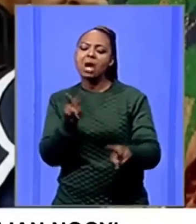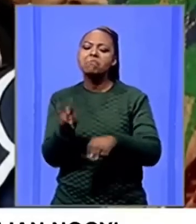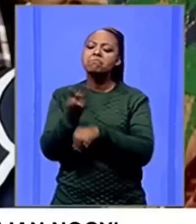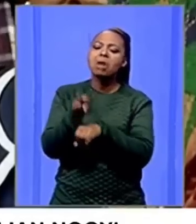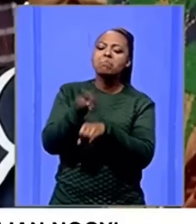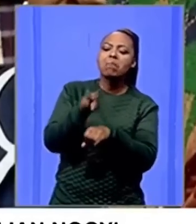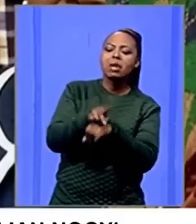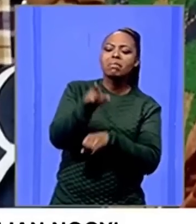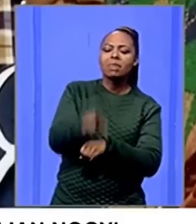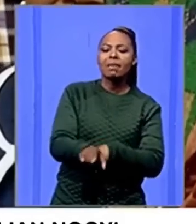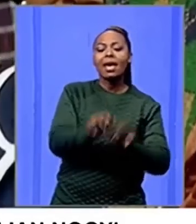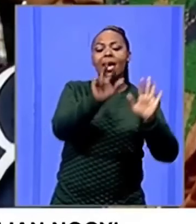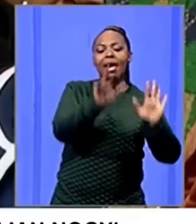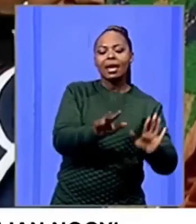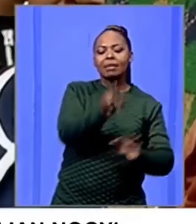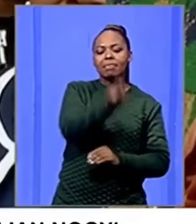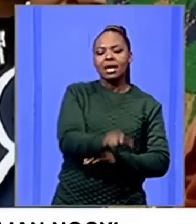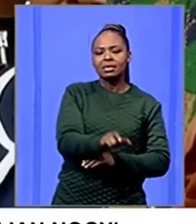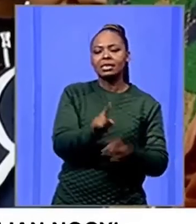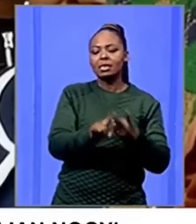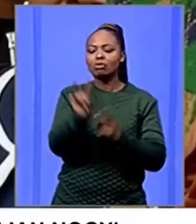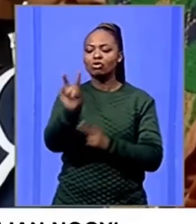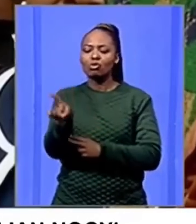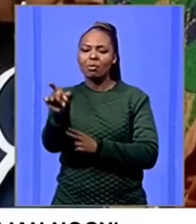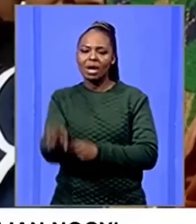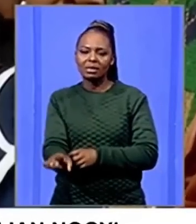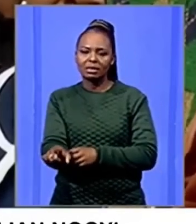patients and 2 patients were transferred to